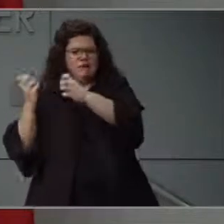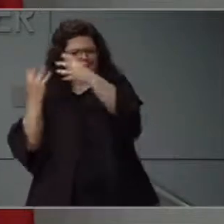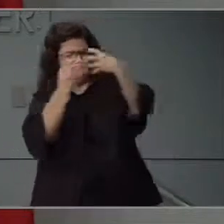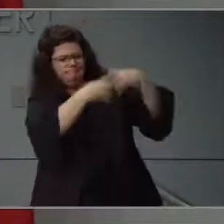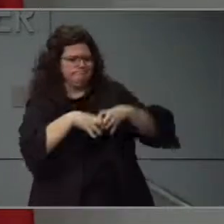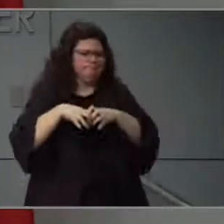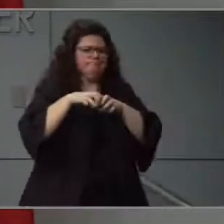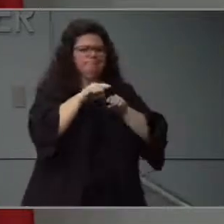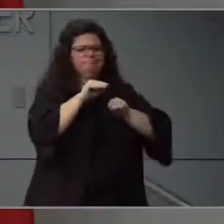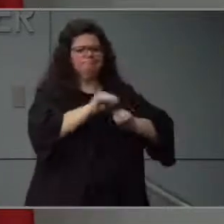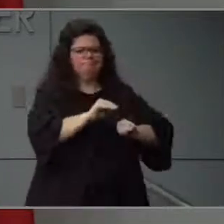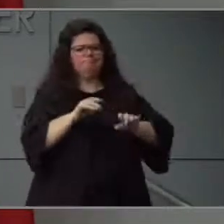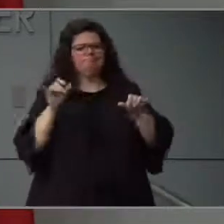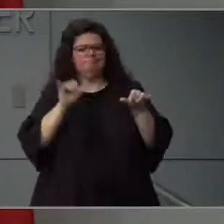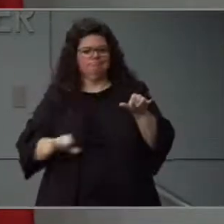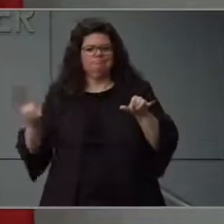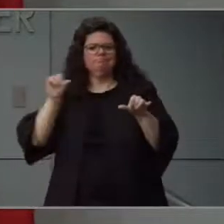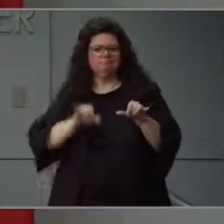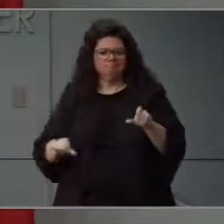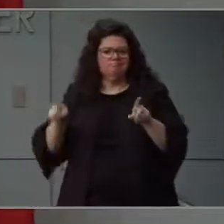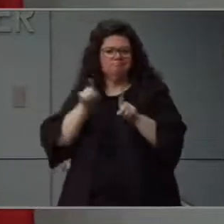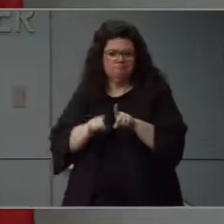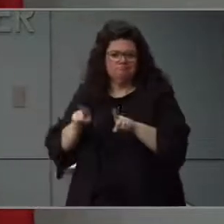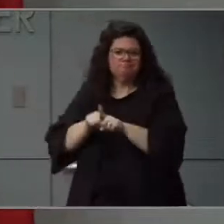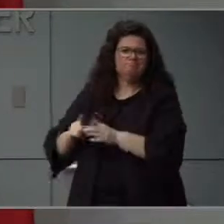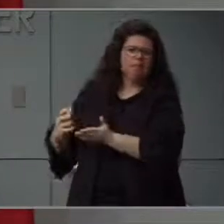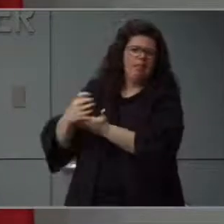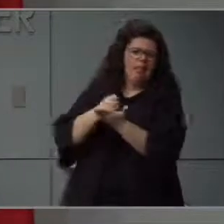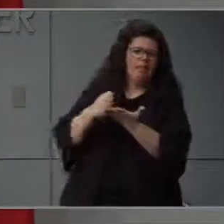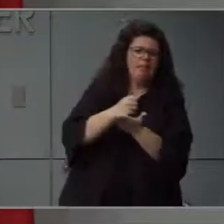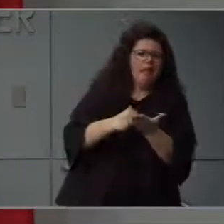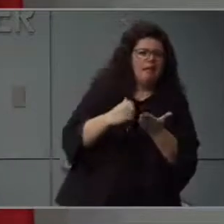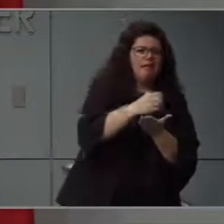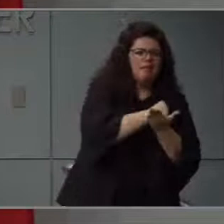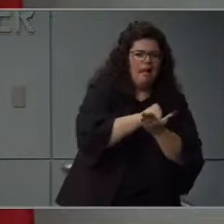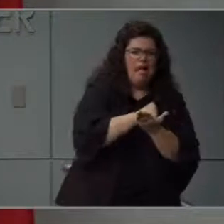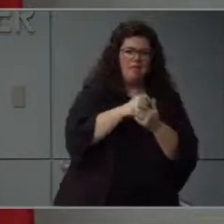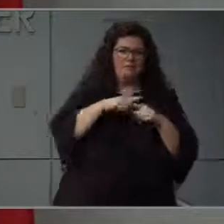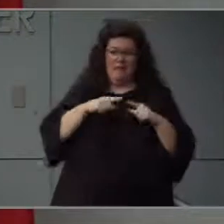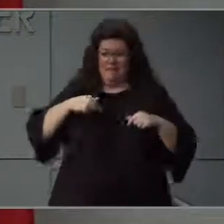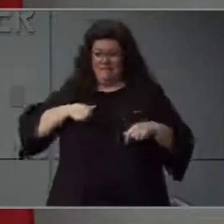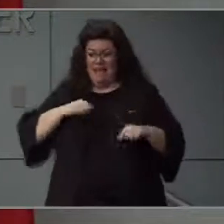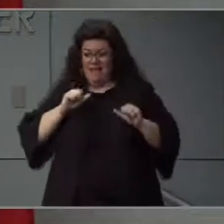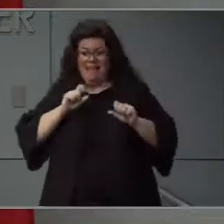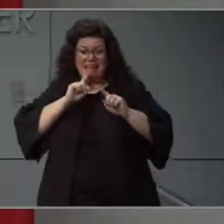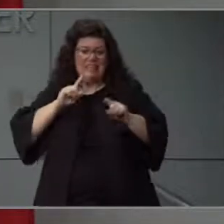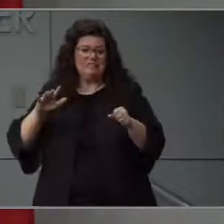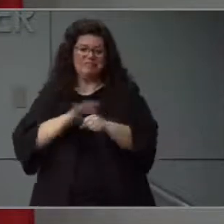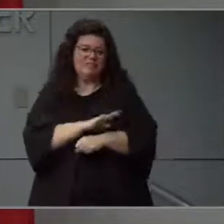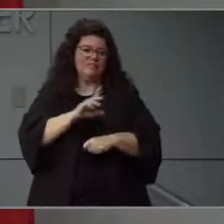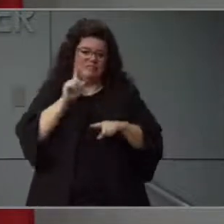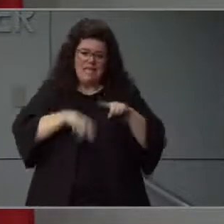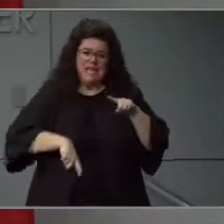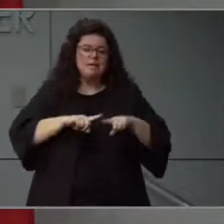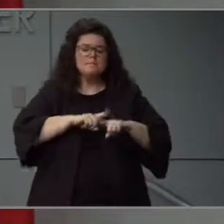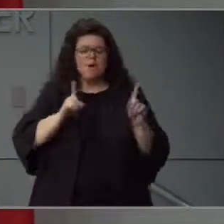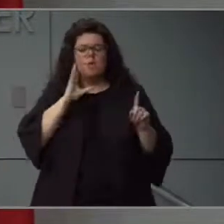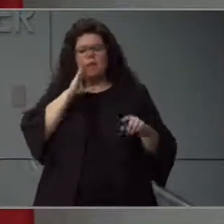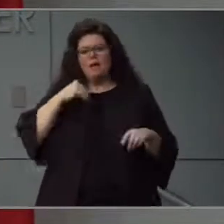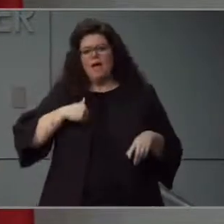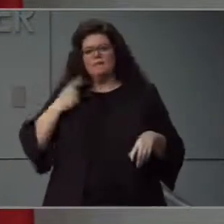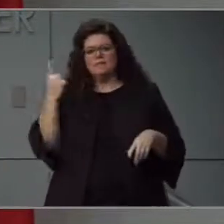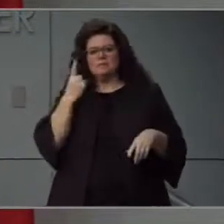the data collection issues in the correctional and public safety space, but we'll have some